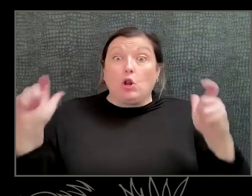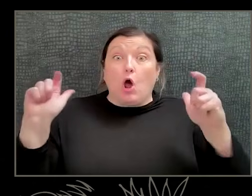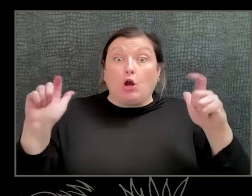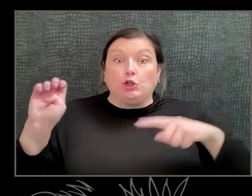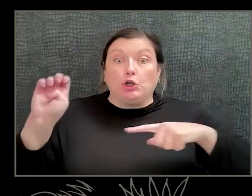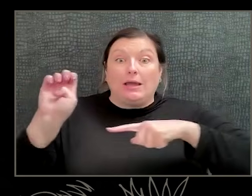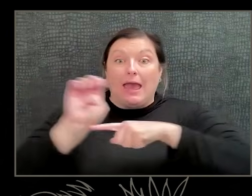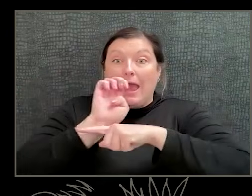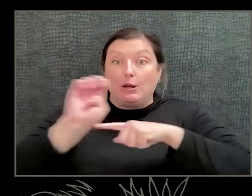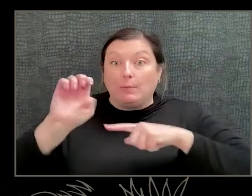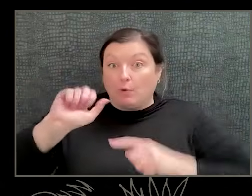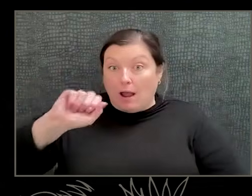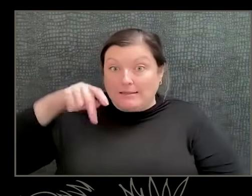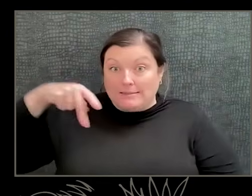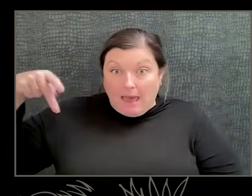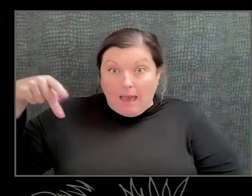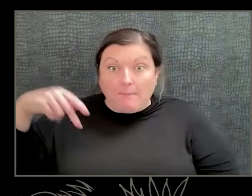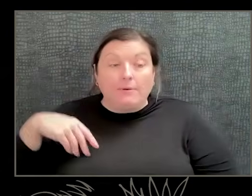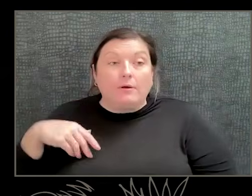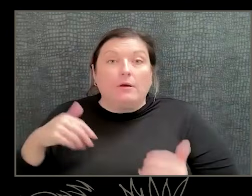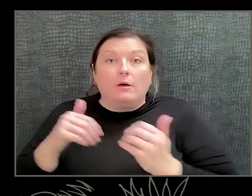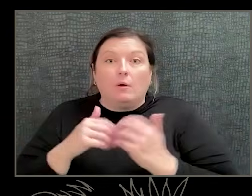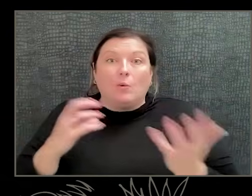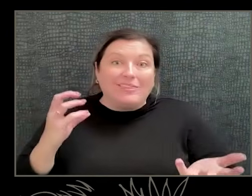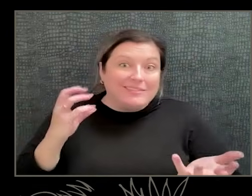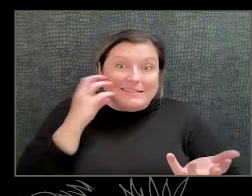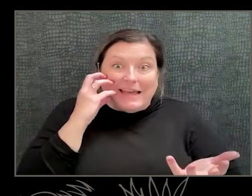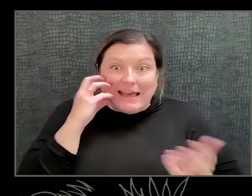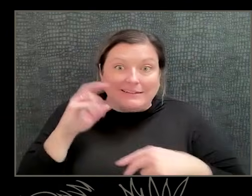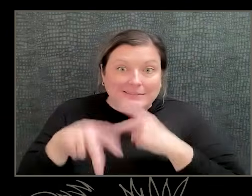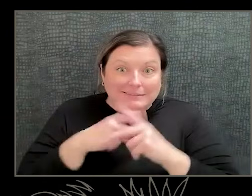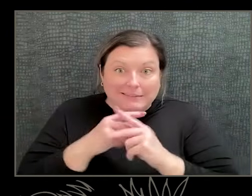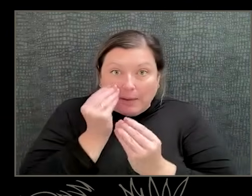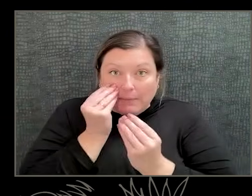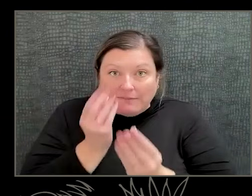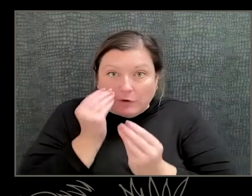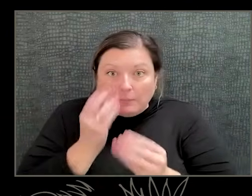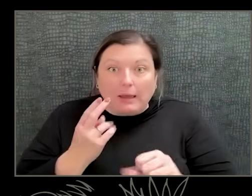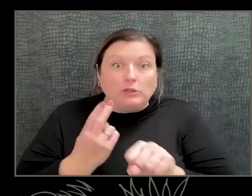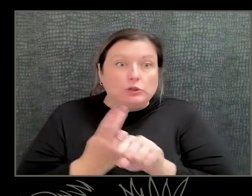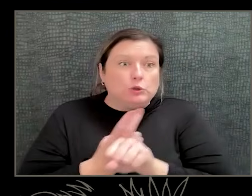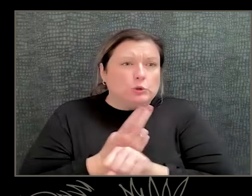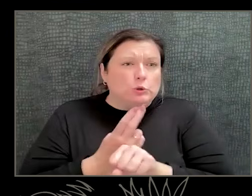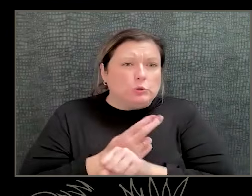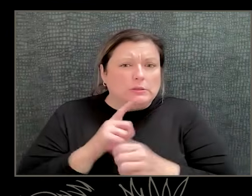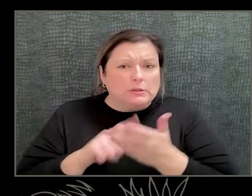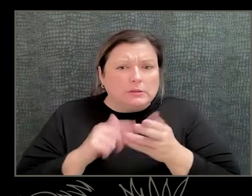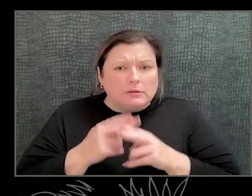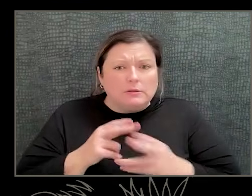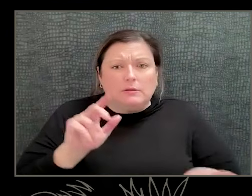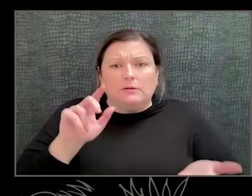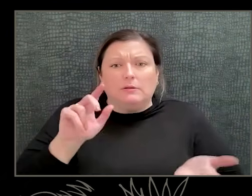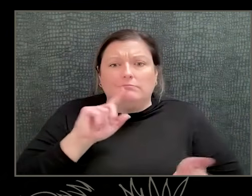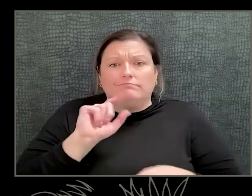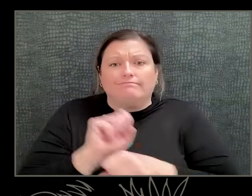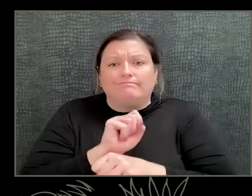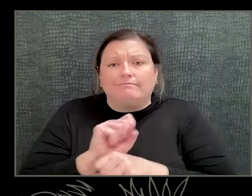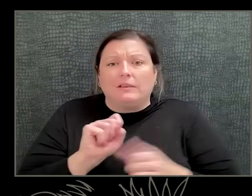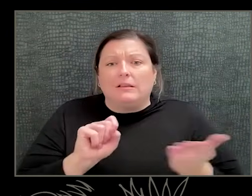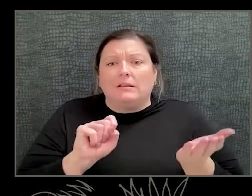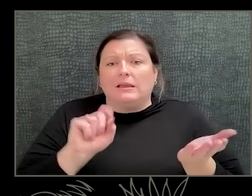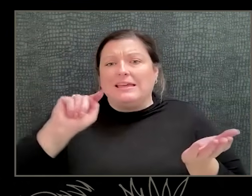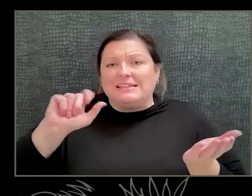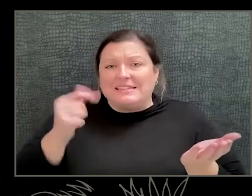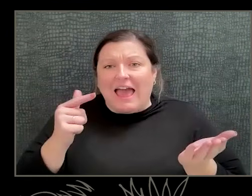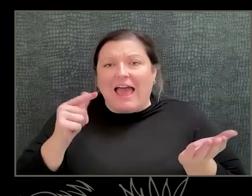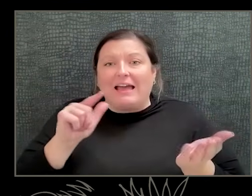app with very dense type information, if you're using tagged literal types or